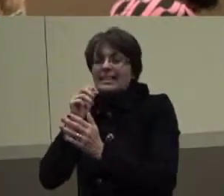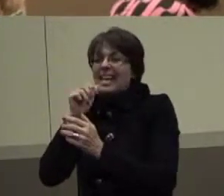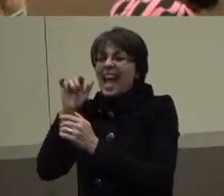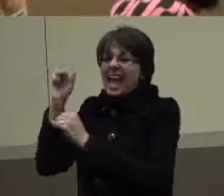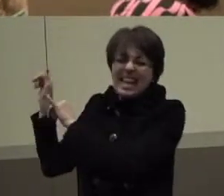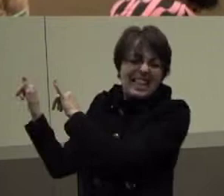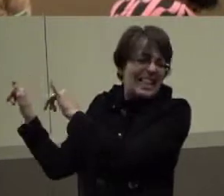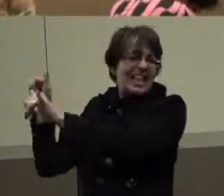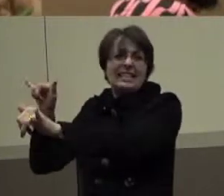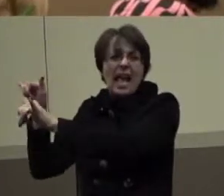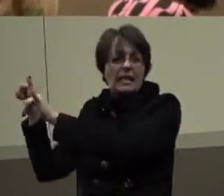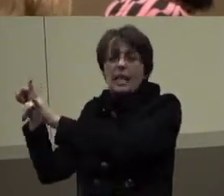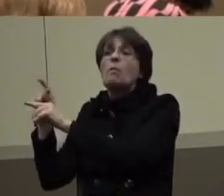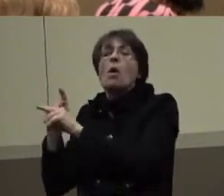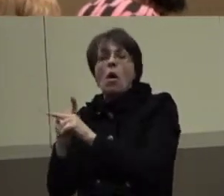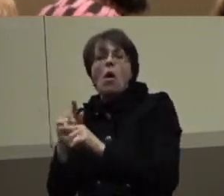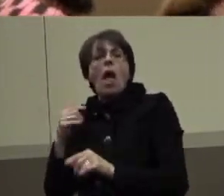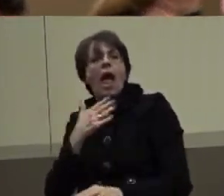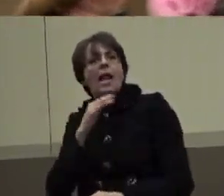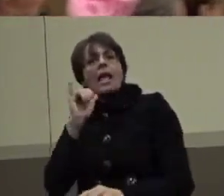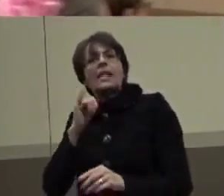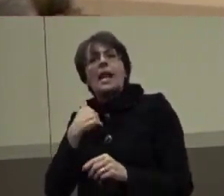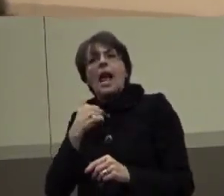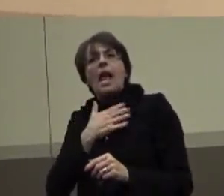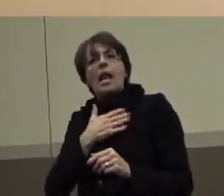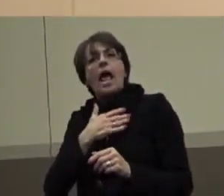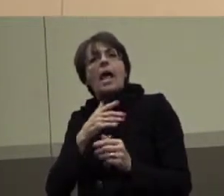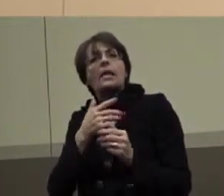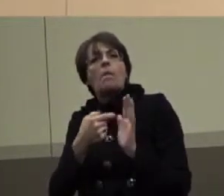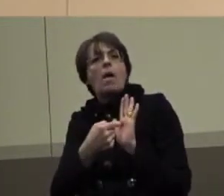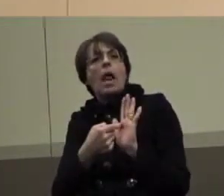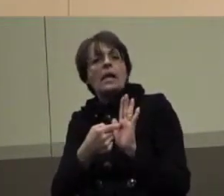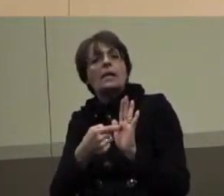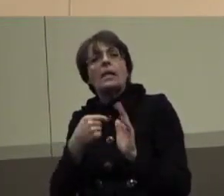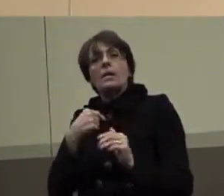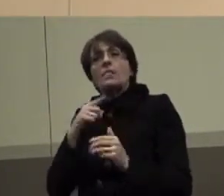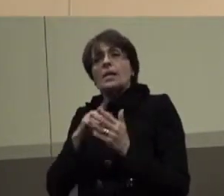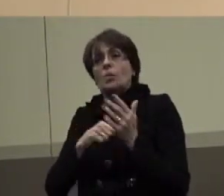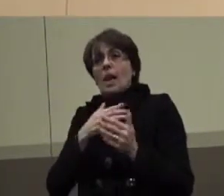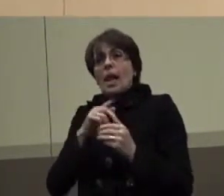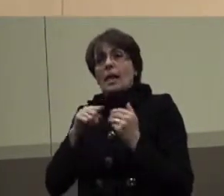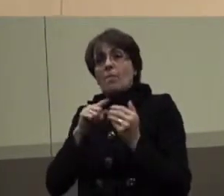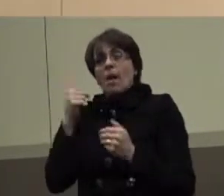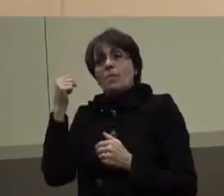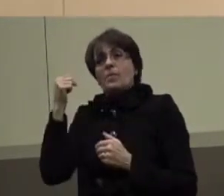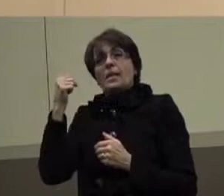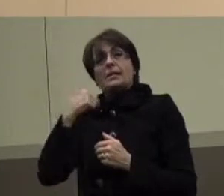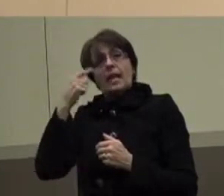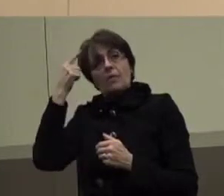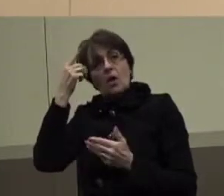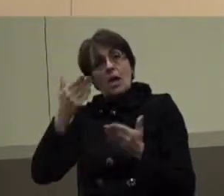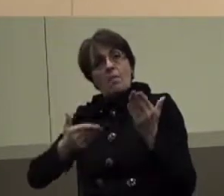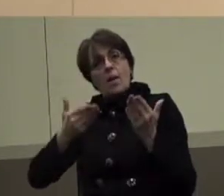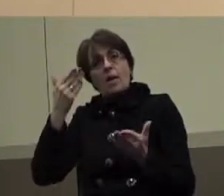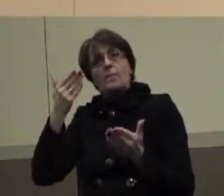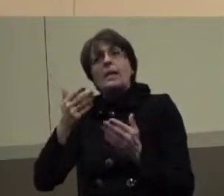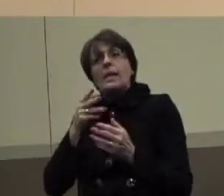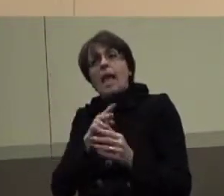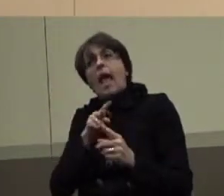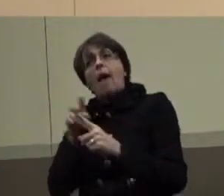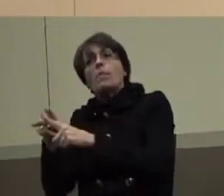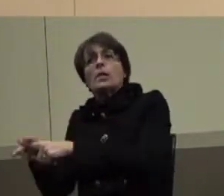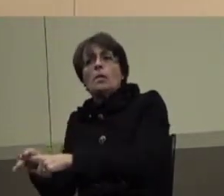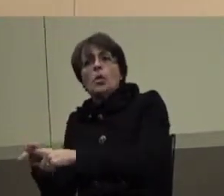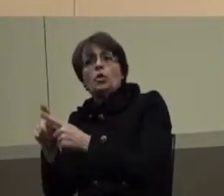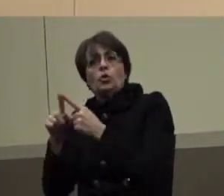as that. No, but I like that, and I like the modeling, and that's what I like so much about this, and how I thought it might be